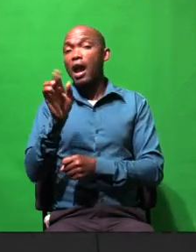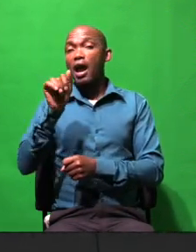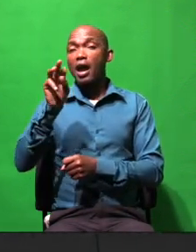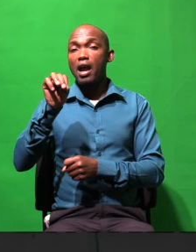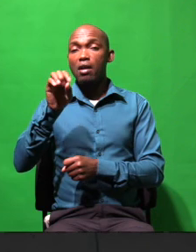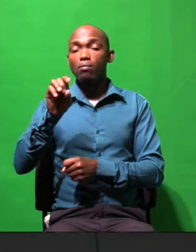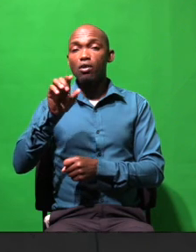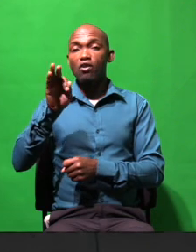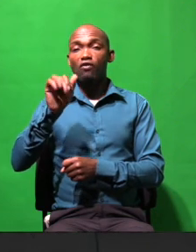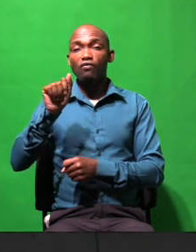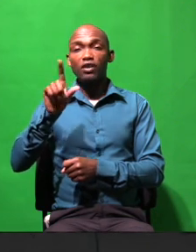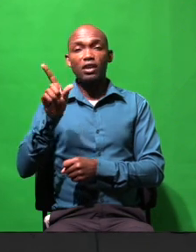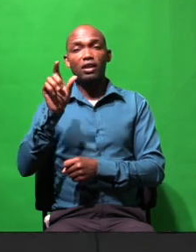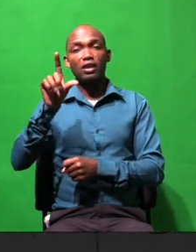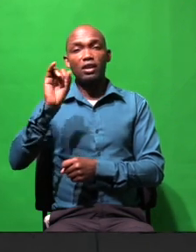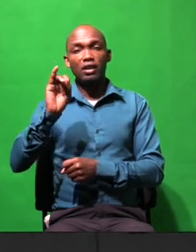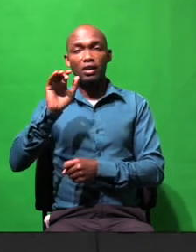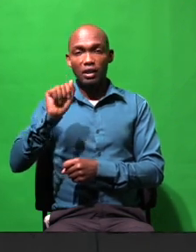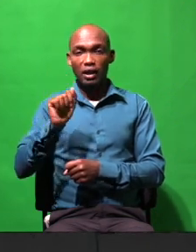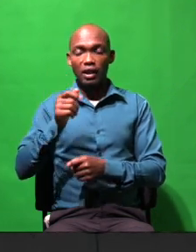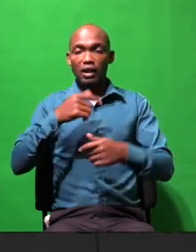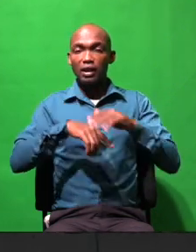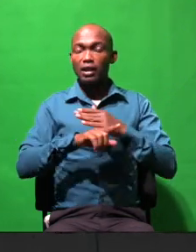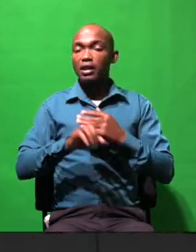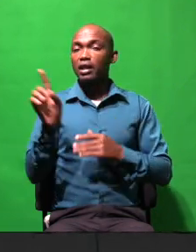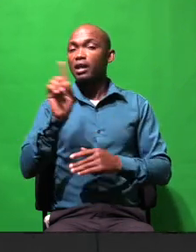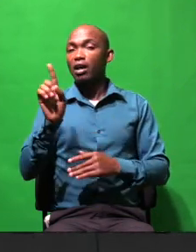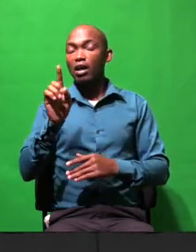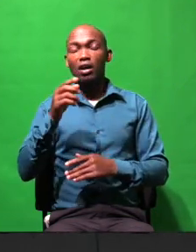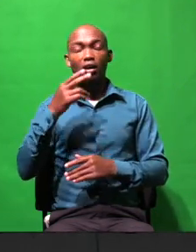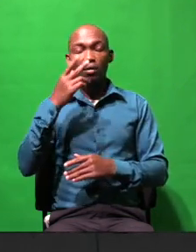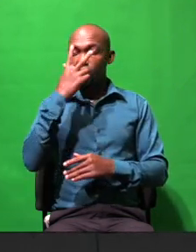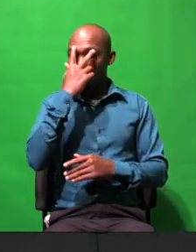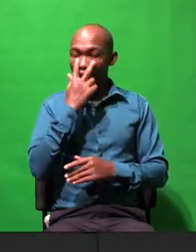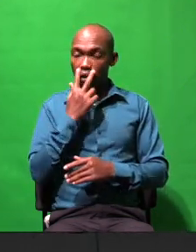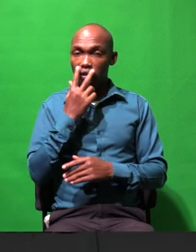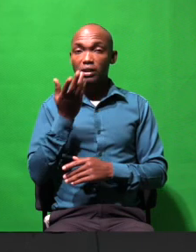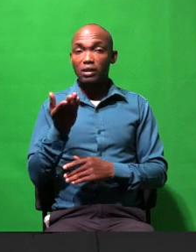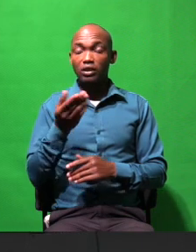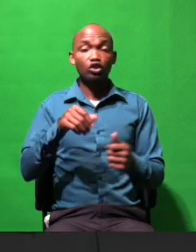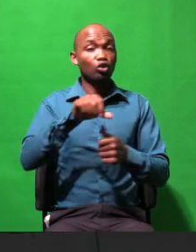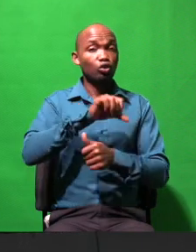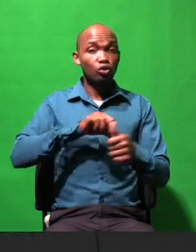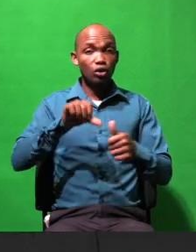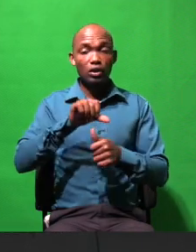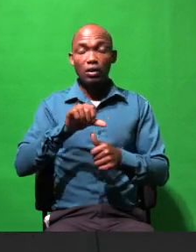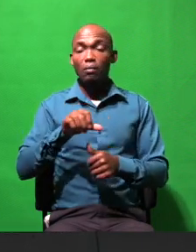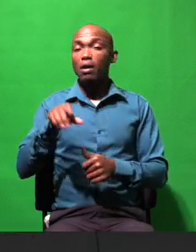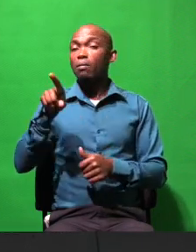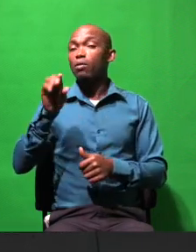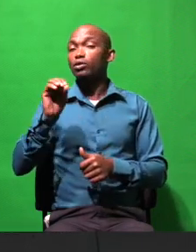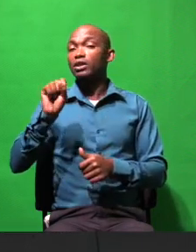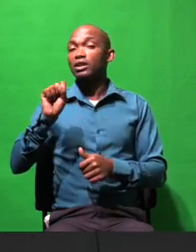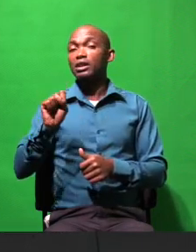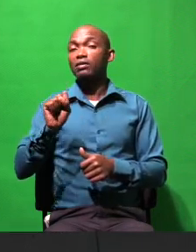shall do in a color blindness. All are controlled by recessive